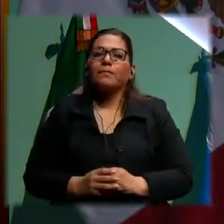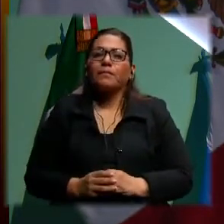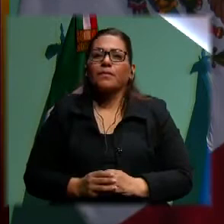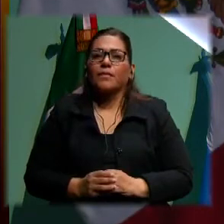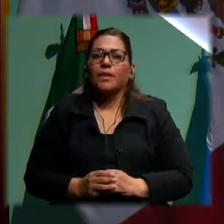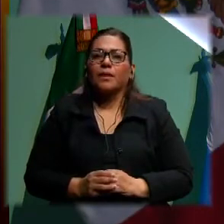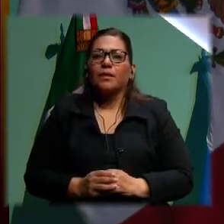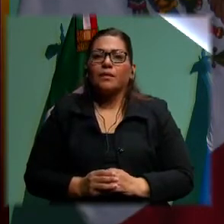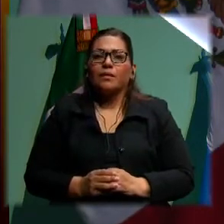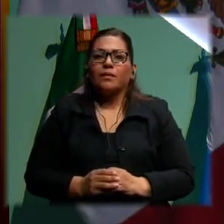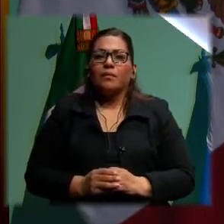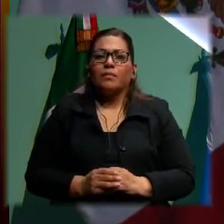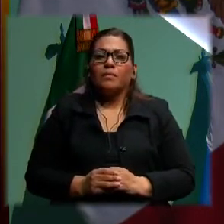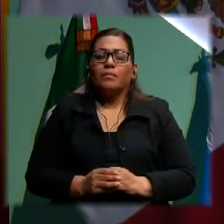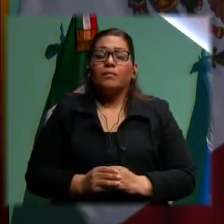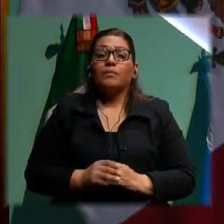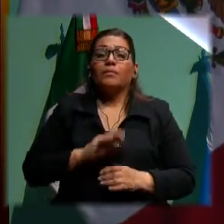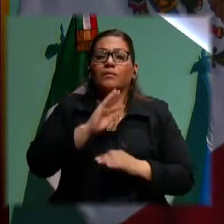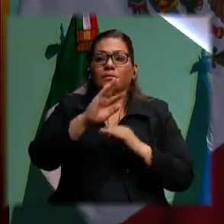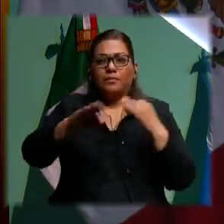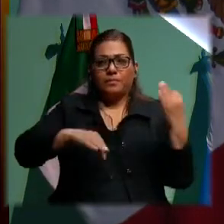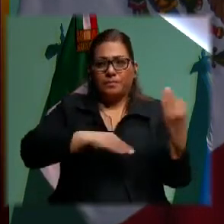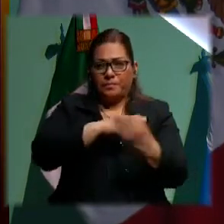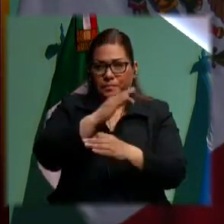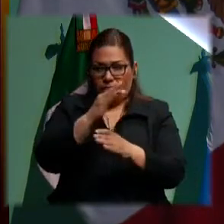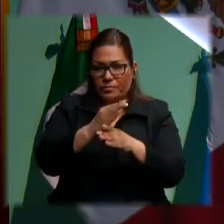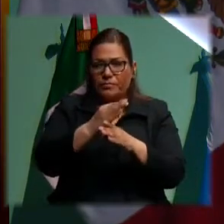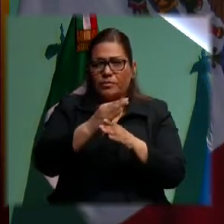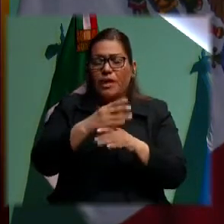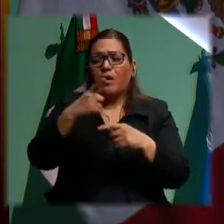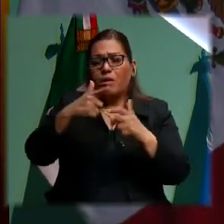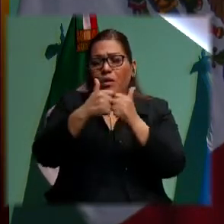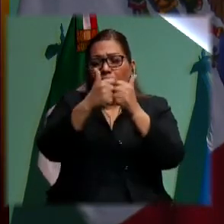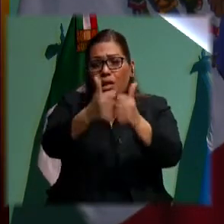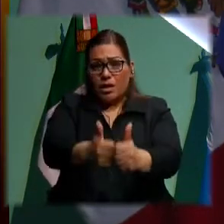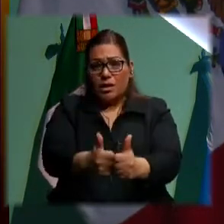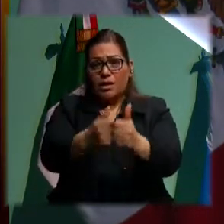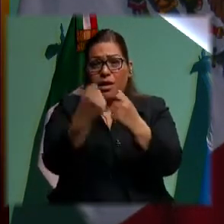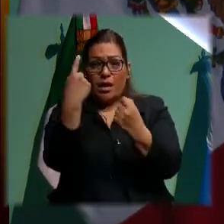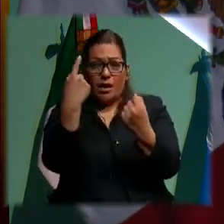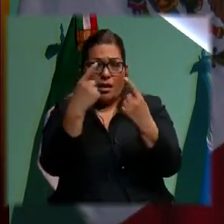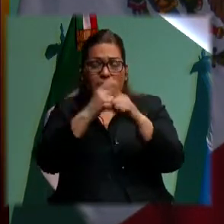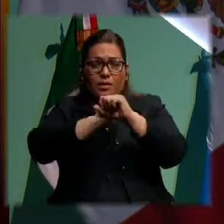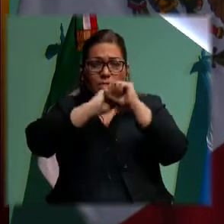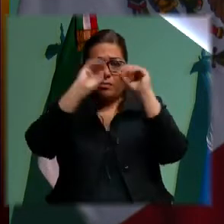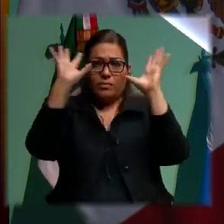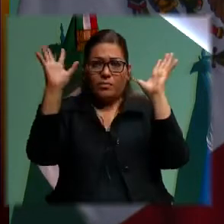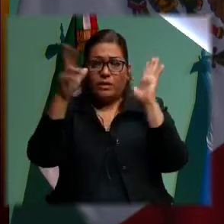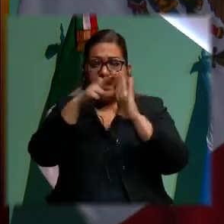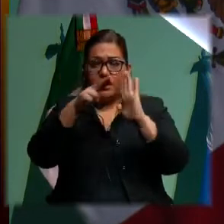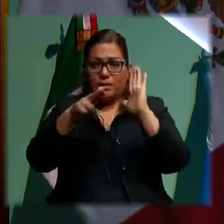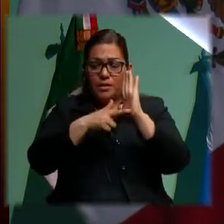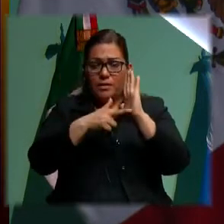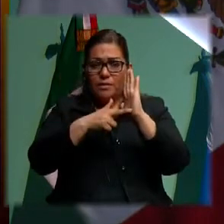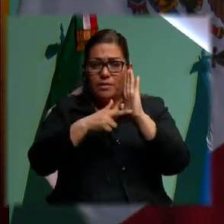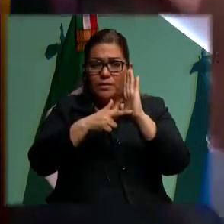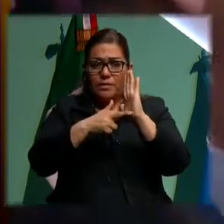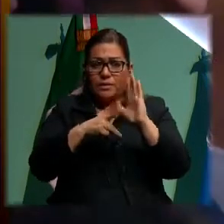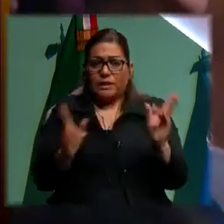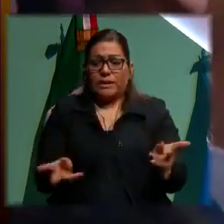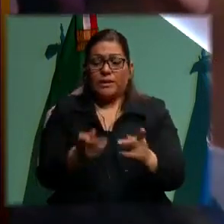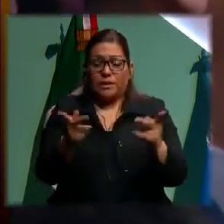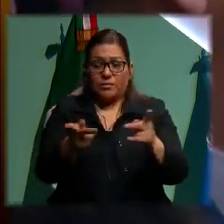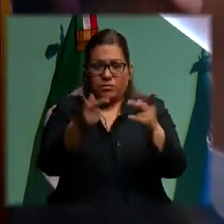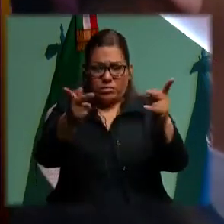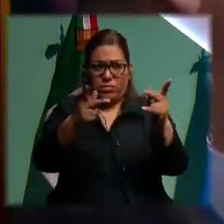is clear to me that the business rules for the emerging internet are not in place in many,